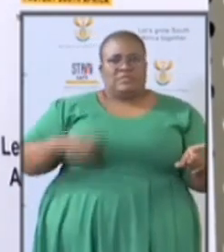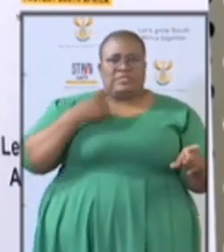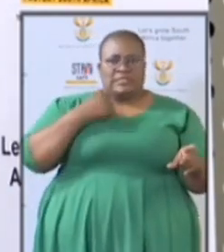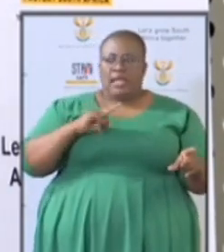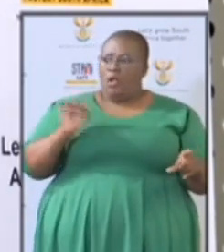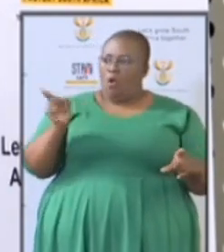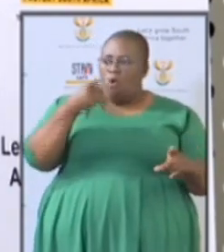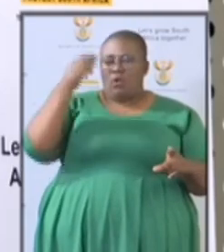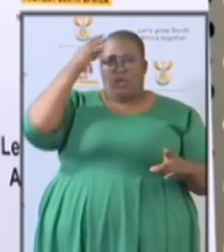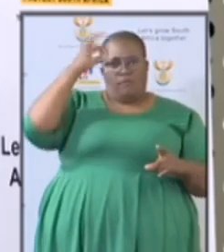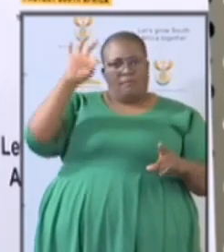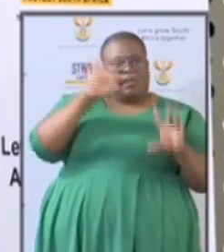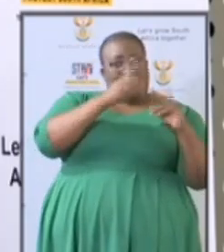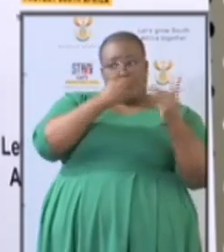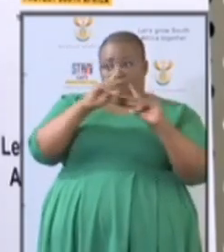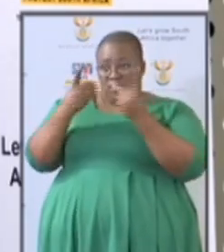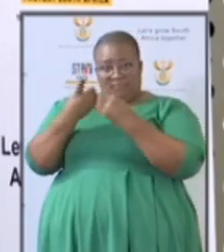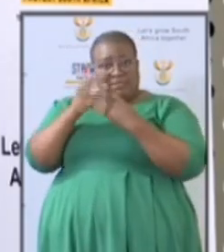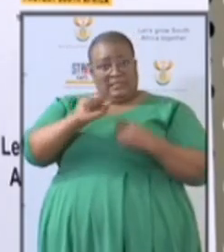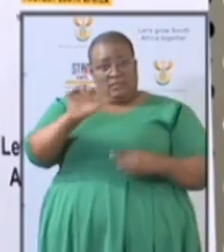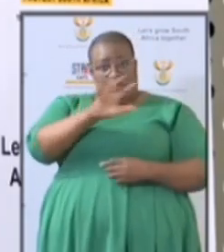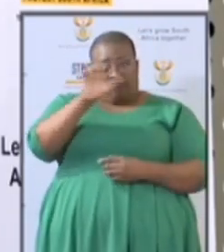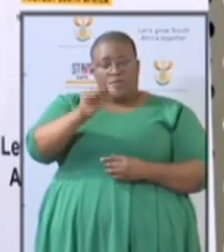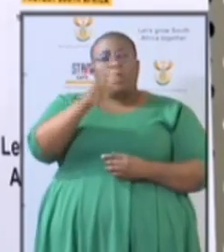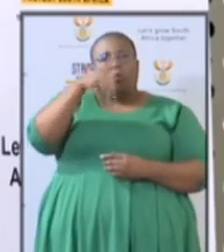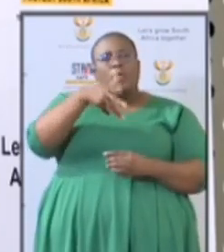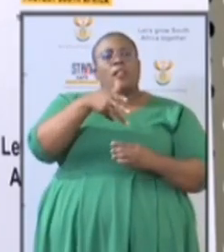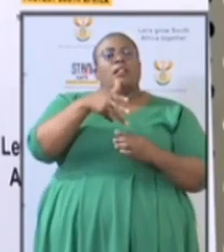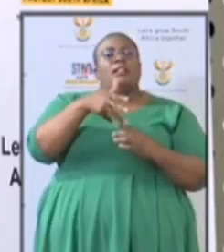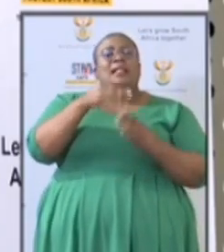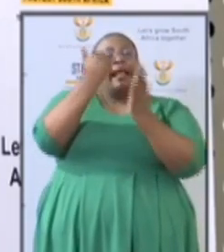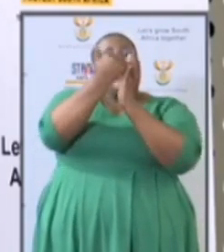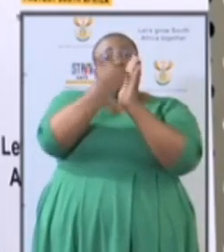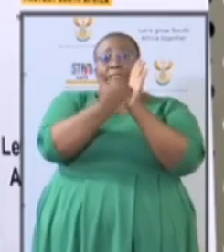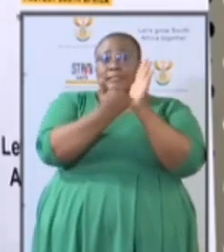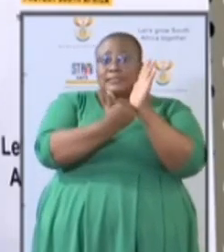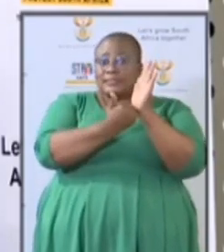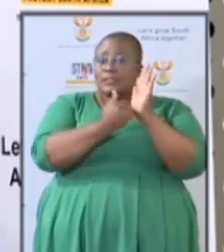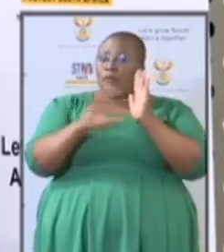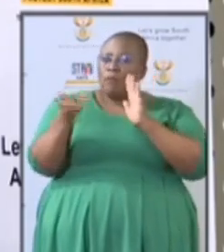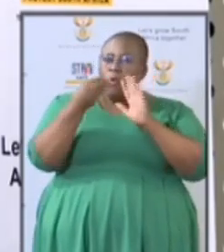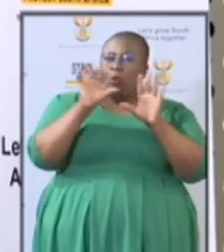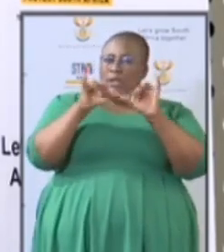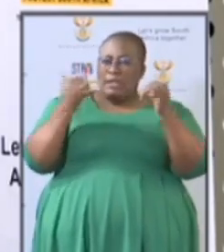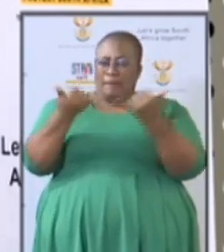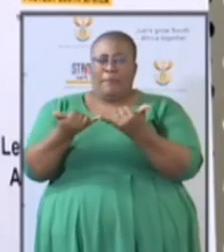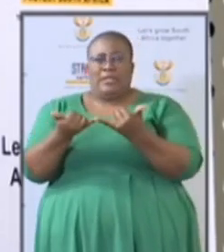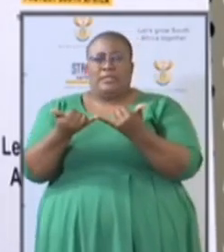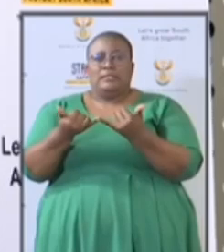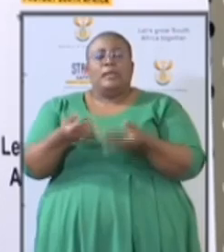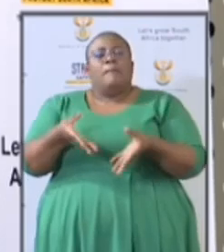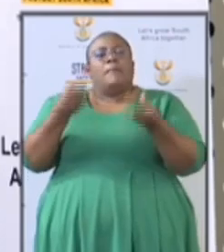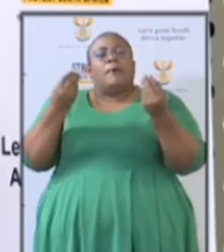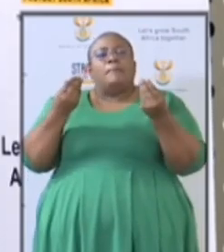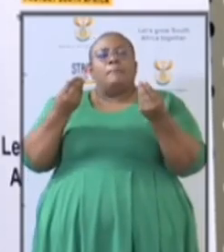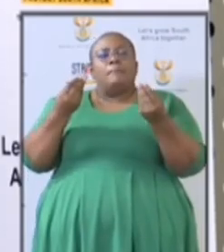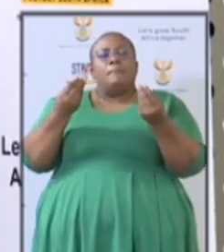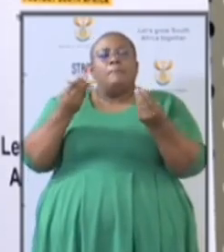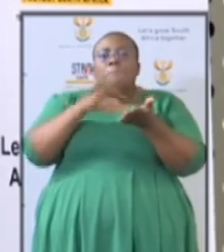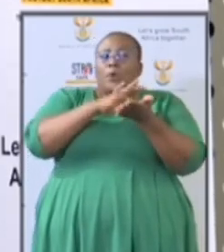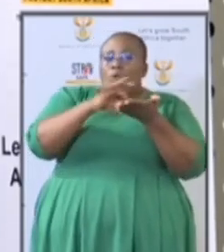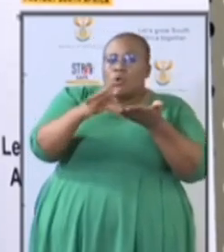departments across the country to publish the list of all those that have received